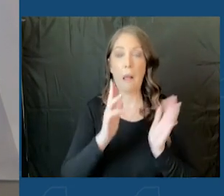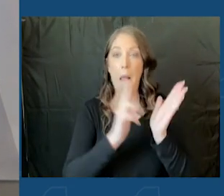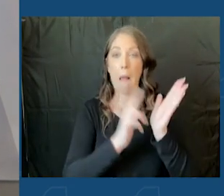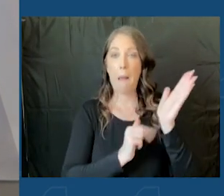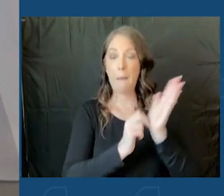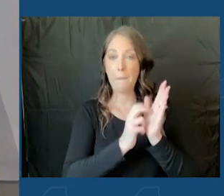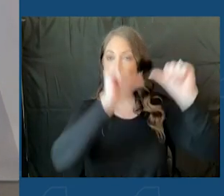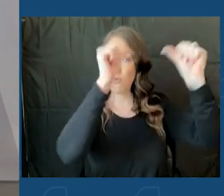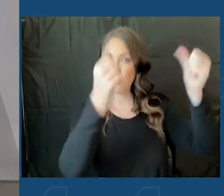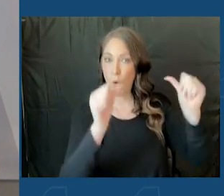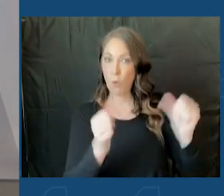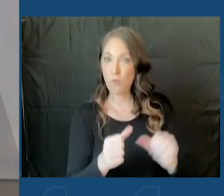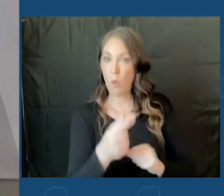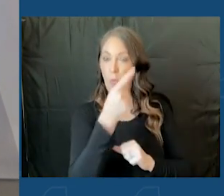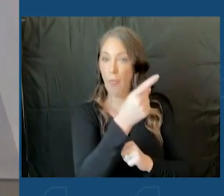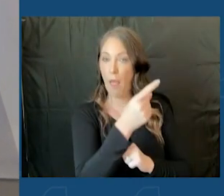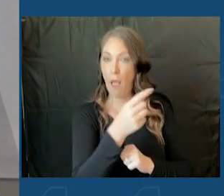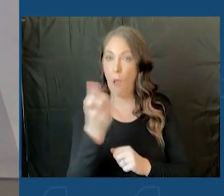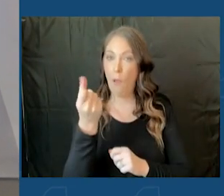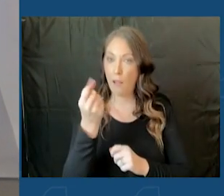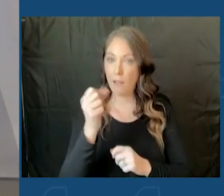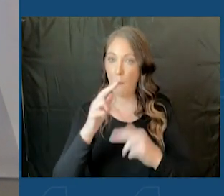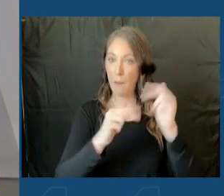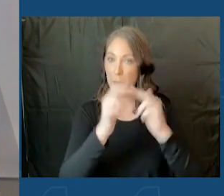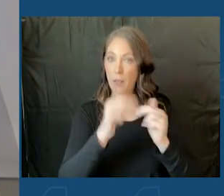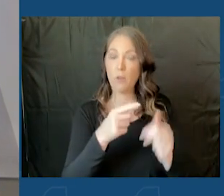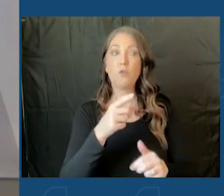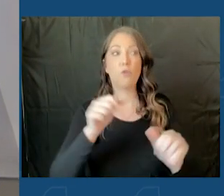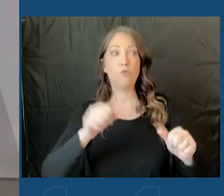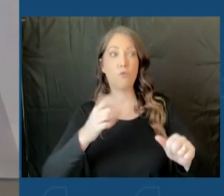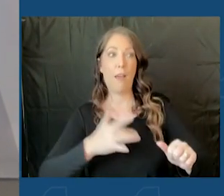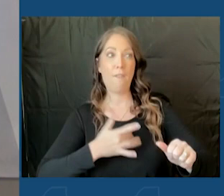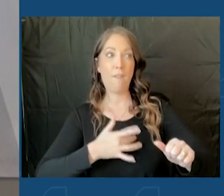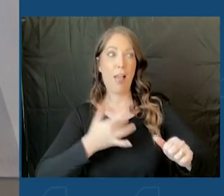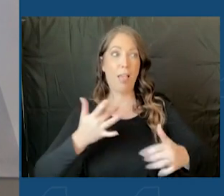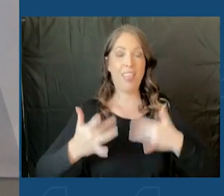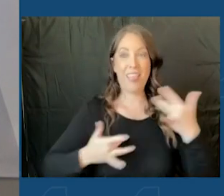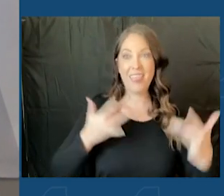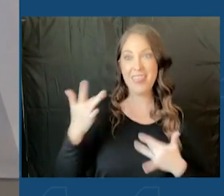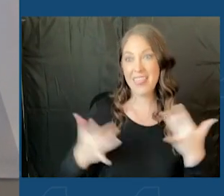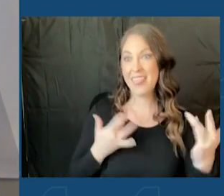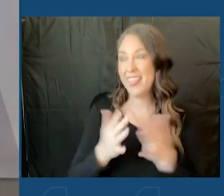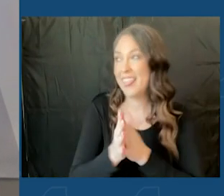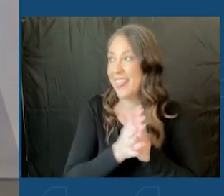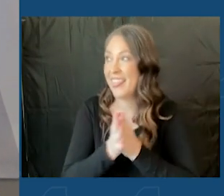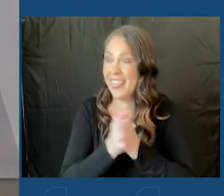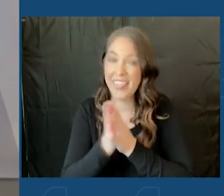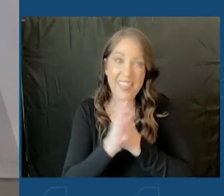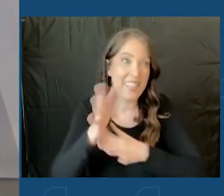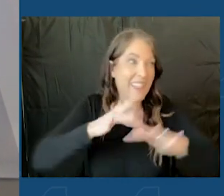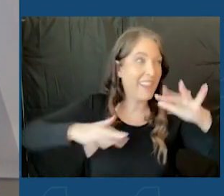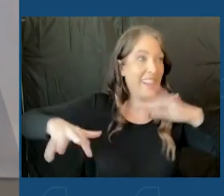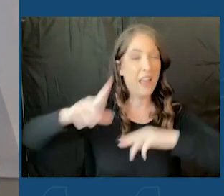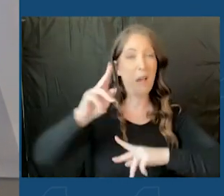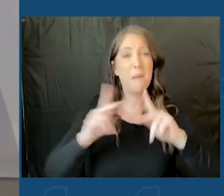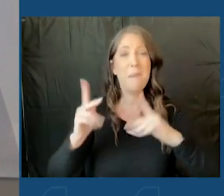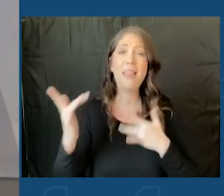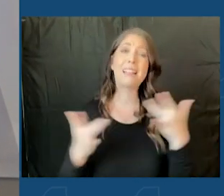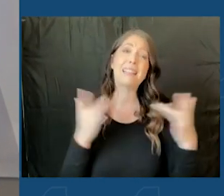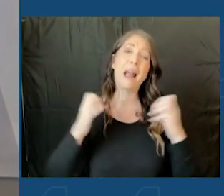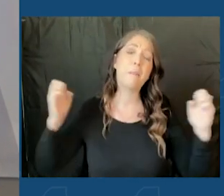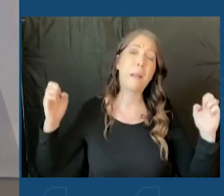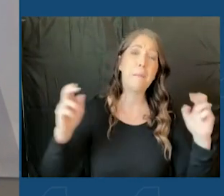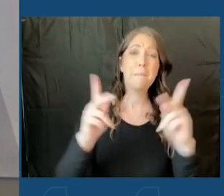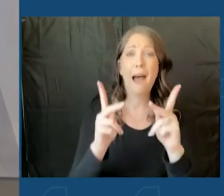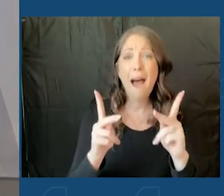dairy building. And honestly, you could feel the excitement in the air. Folks are excited to be back here. Folks are excited